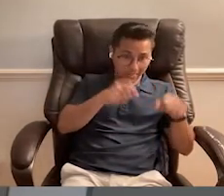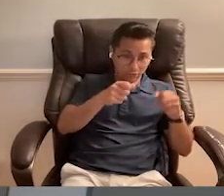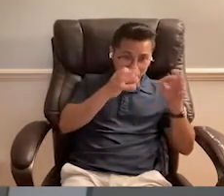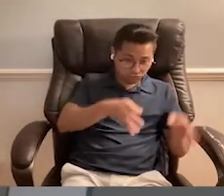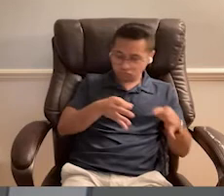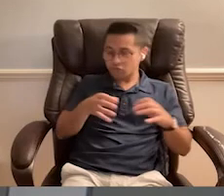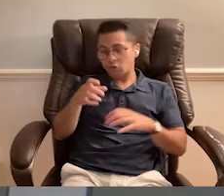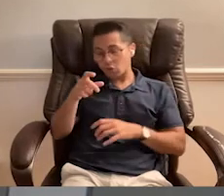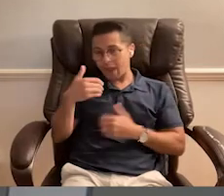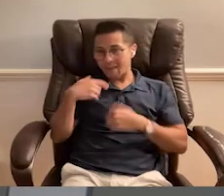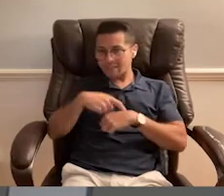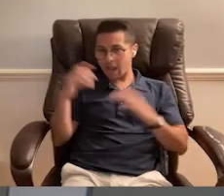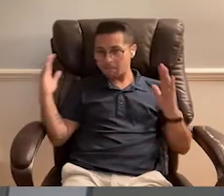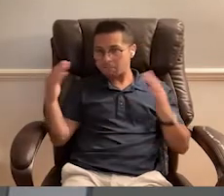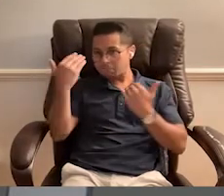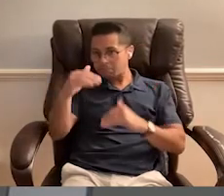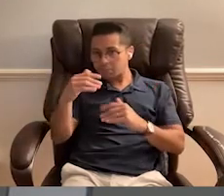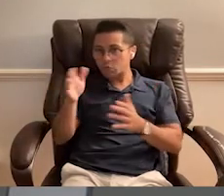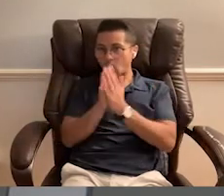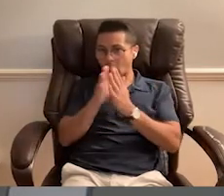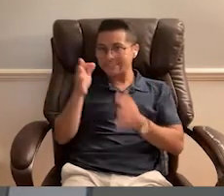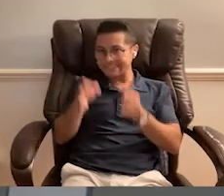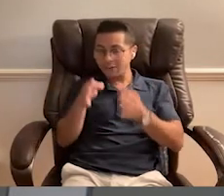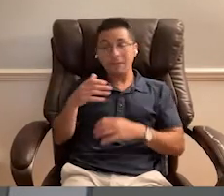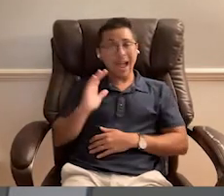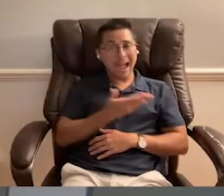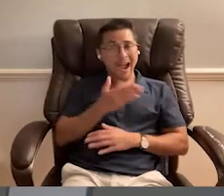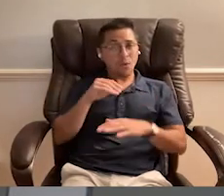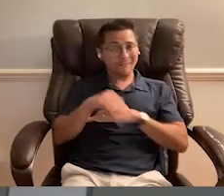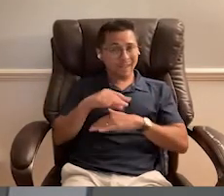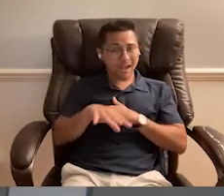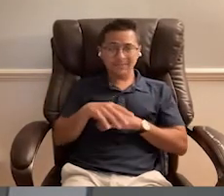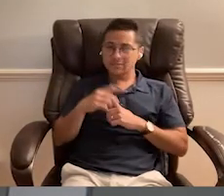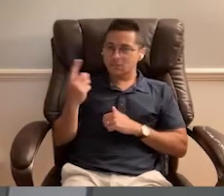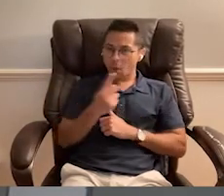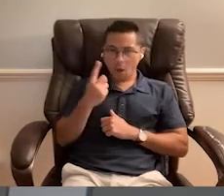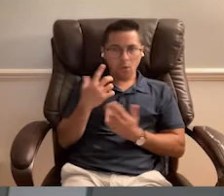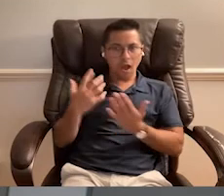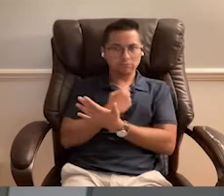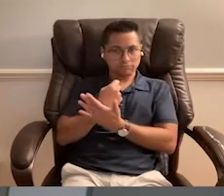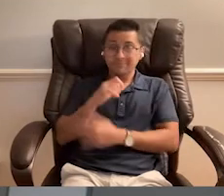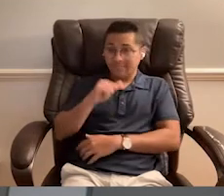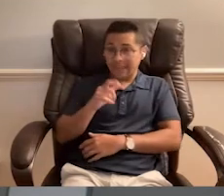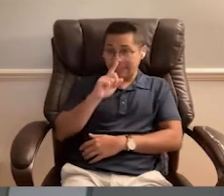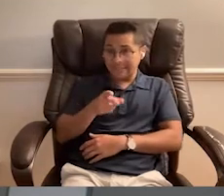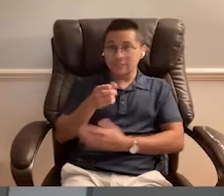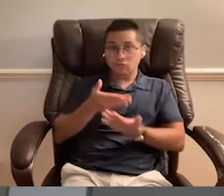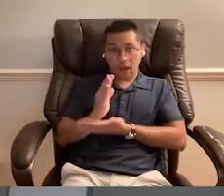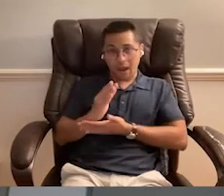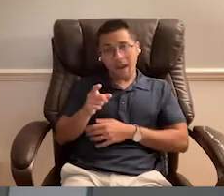receive the notice of ineligibility to request that hearing. But our advice is